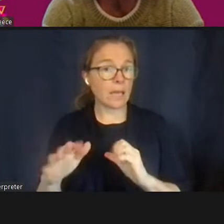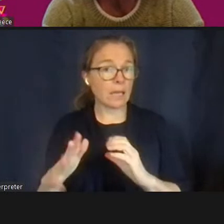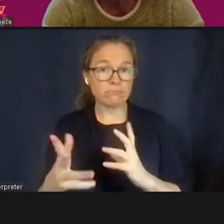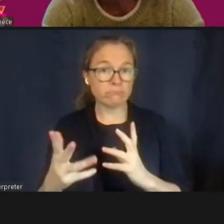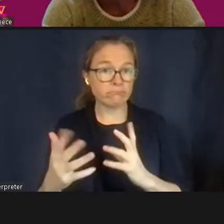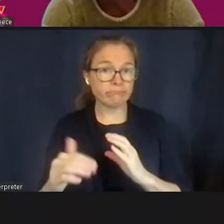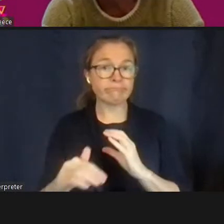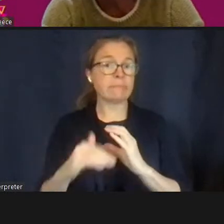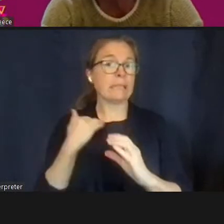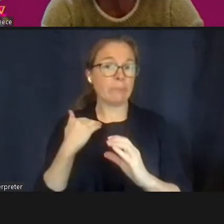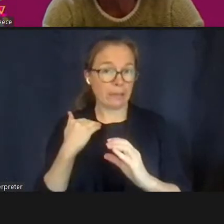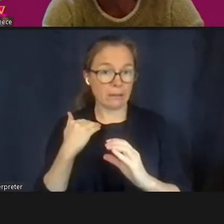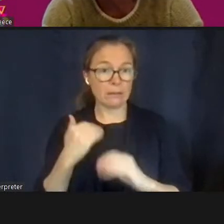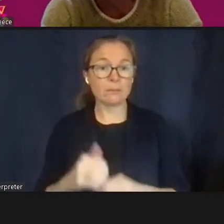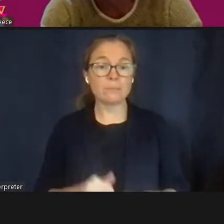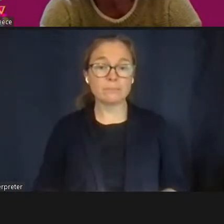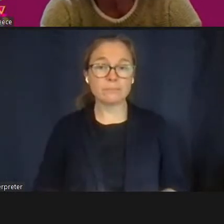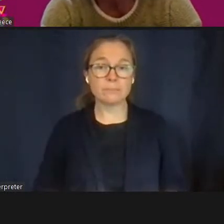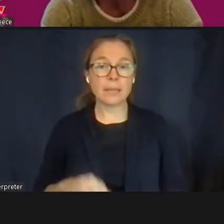through the email address